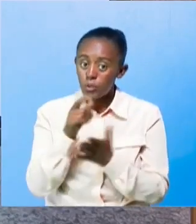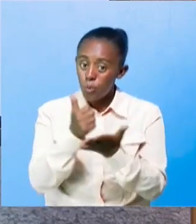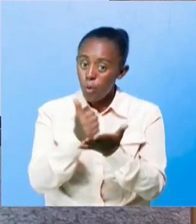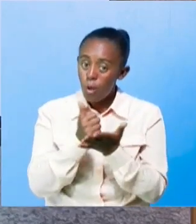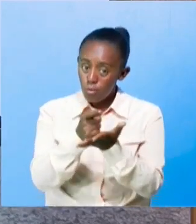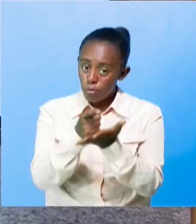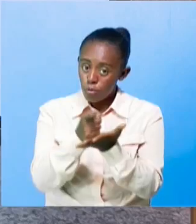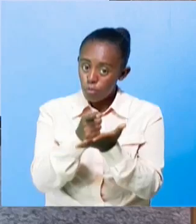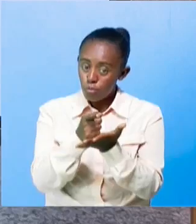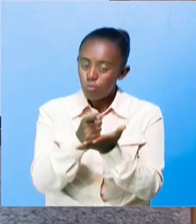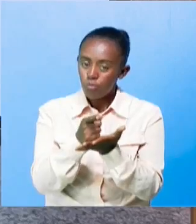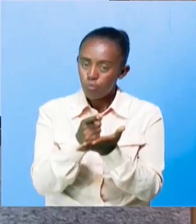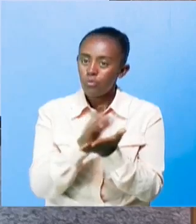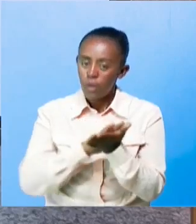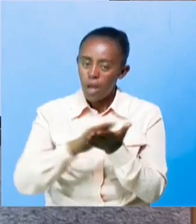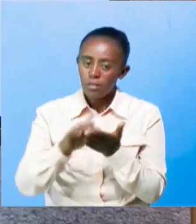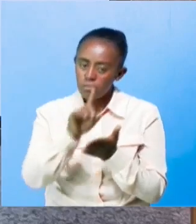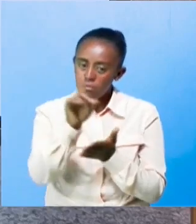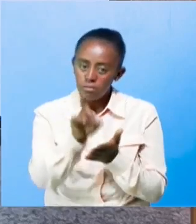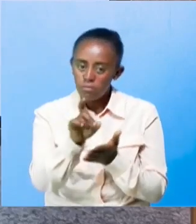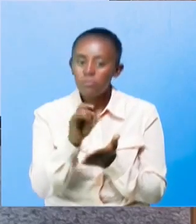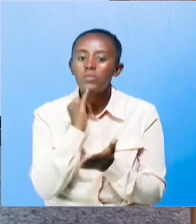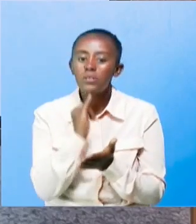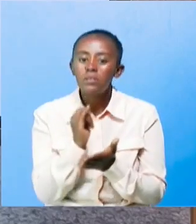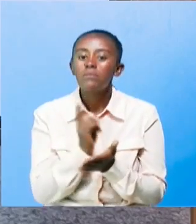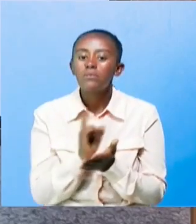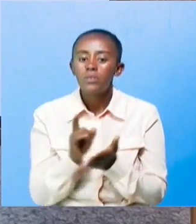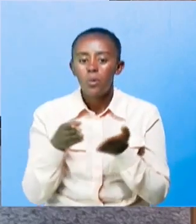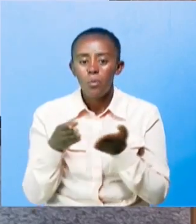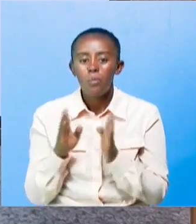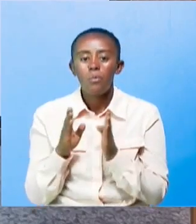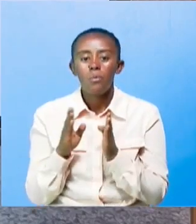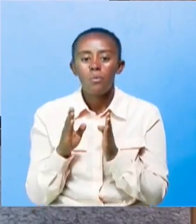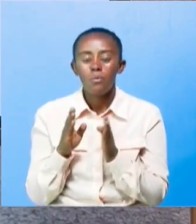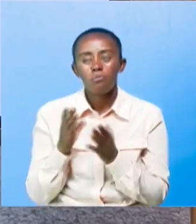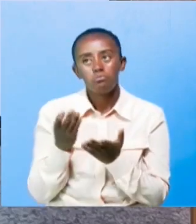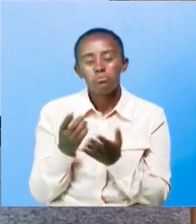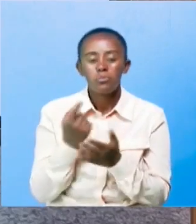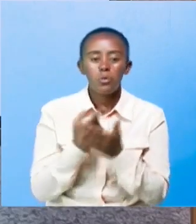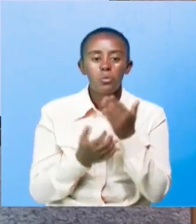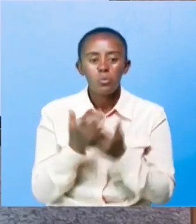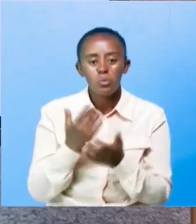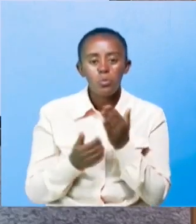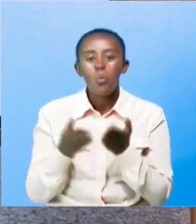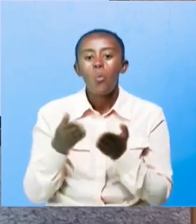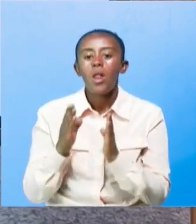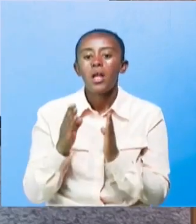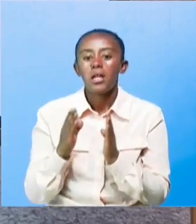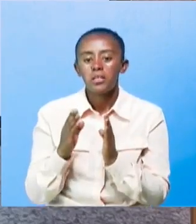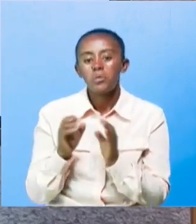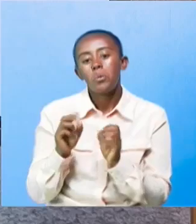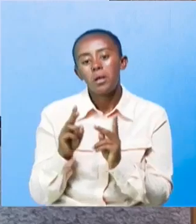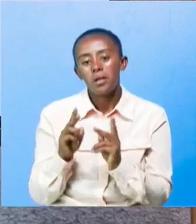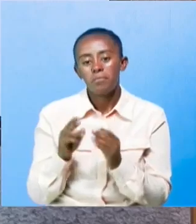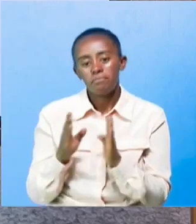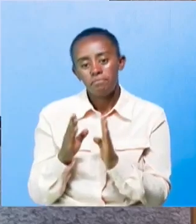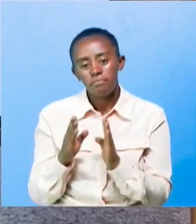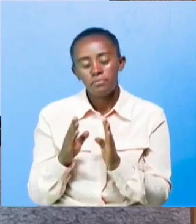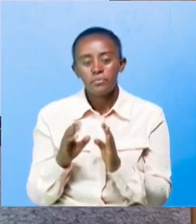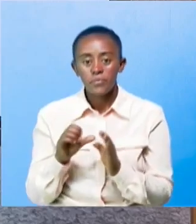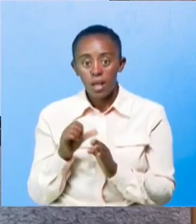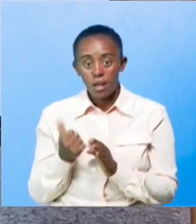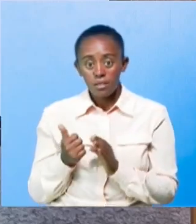you if you ask nicely, is using will when we're talking about willingness. Or in the